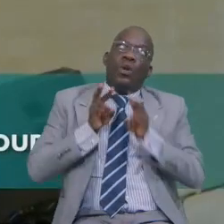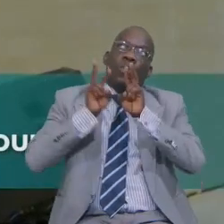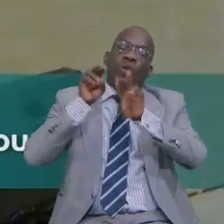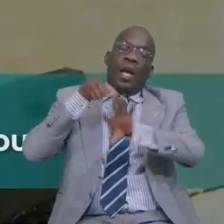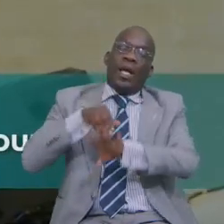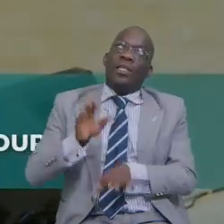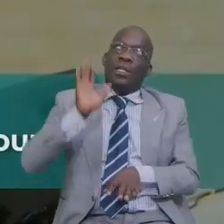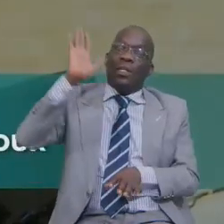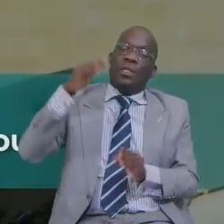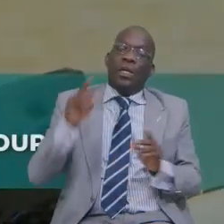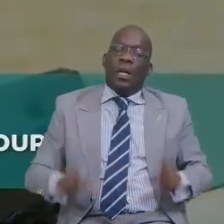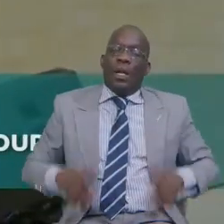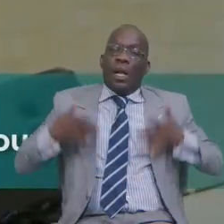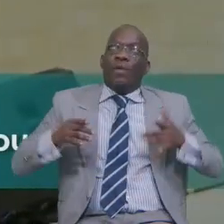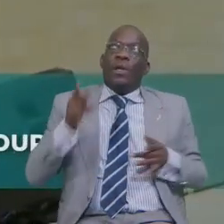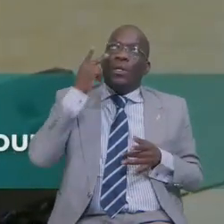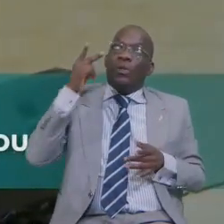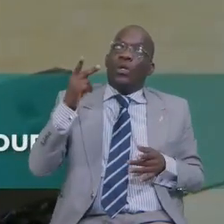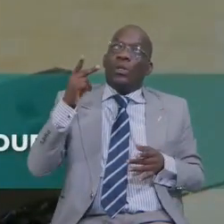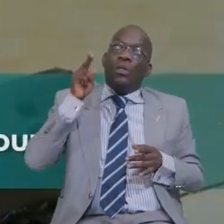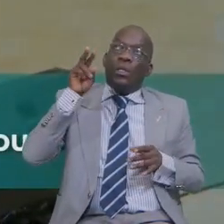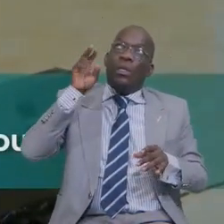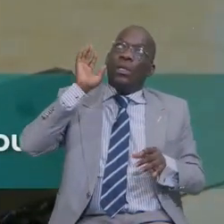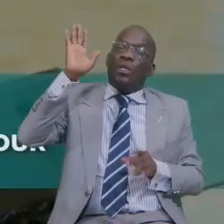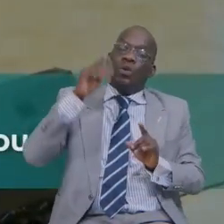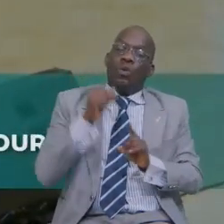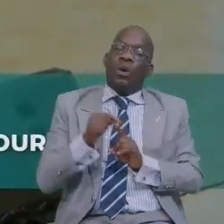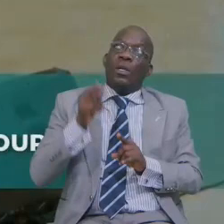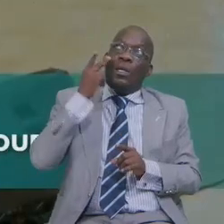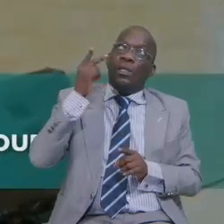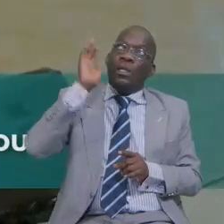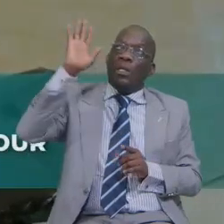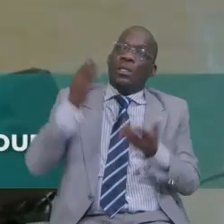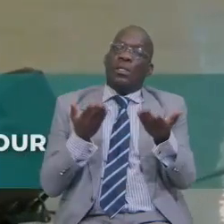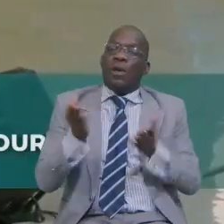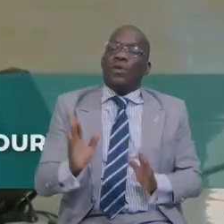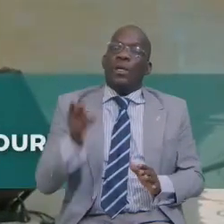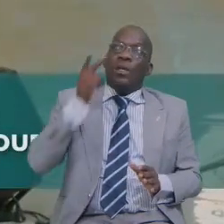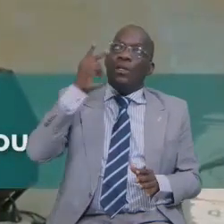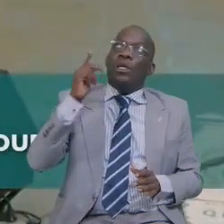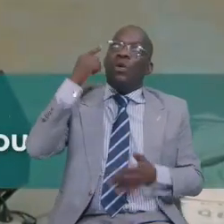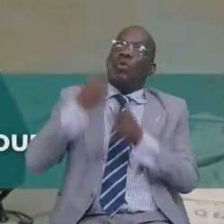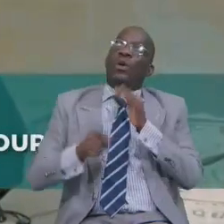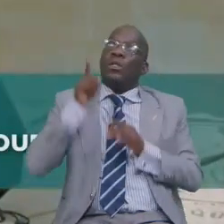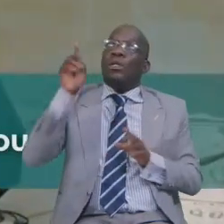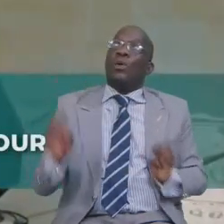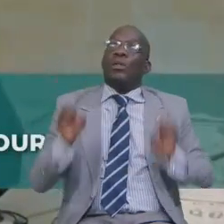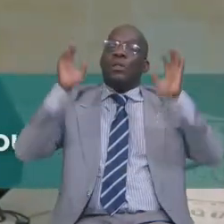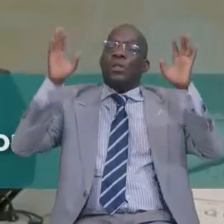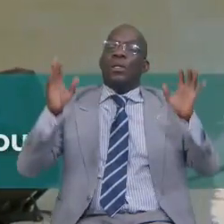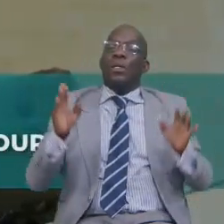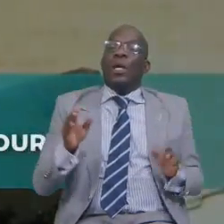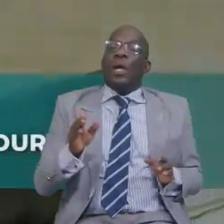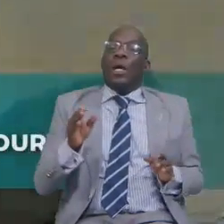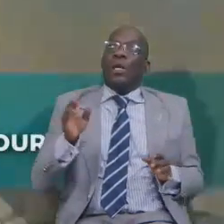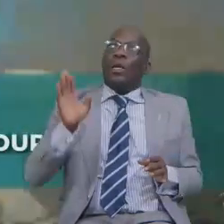walking, and look at his work, and look at his service, and look at what he consecrated, he devoted himself to,